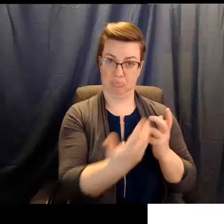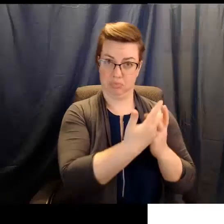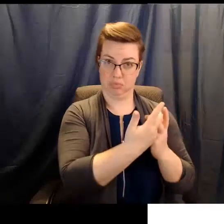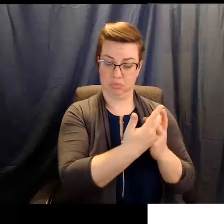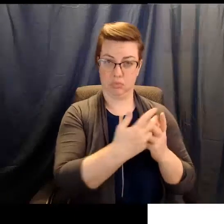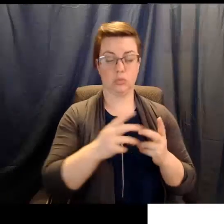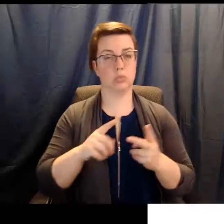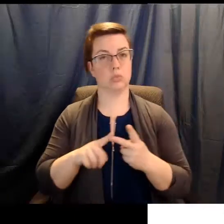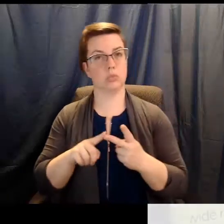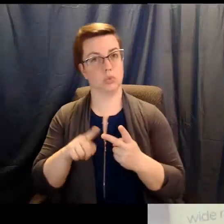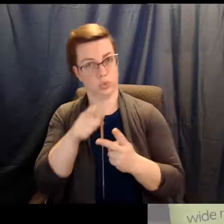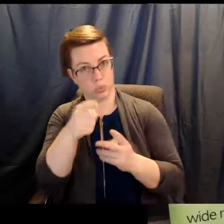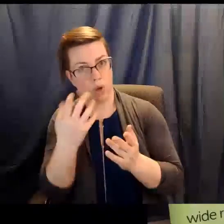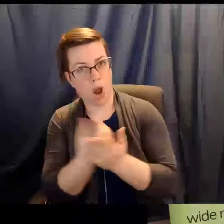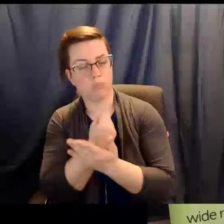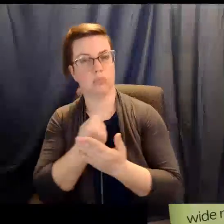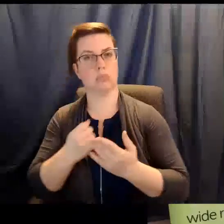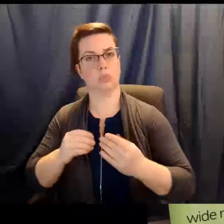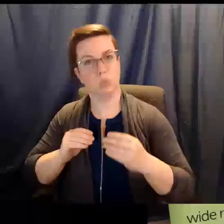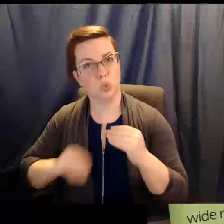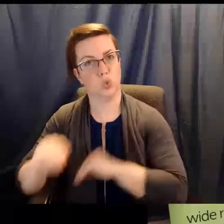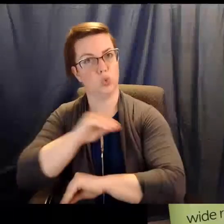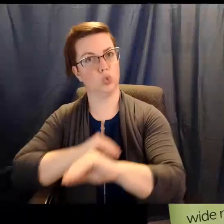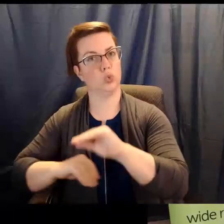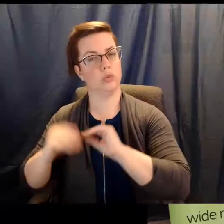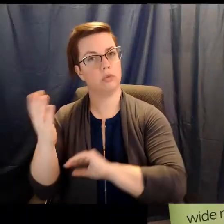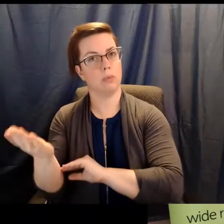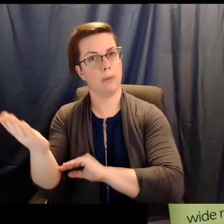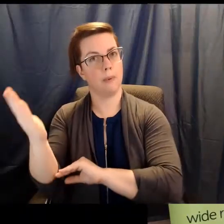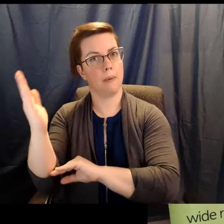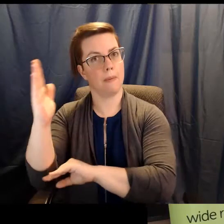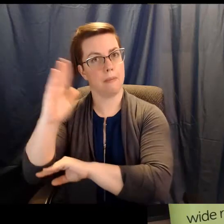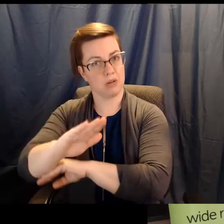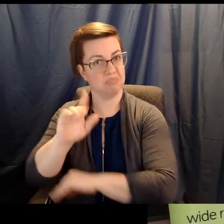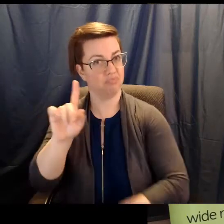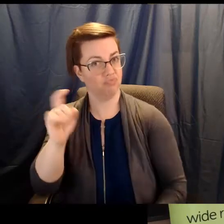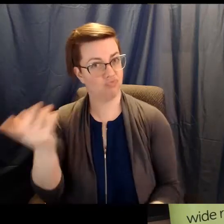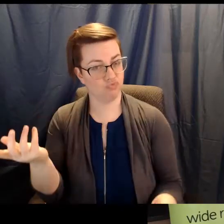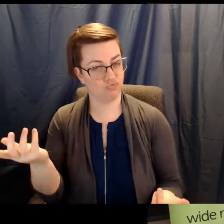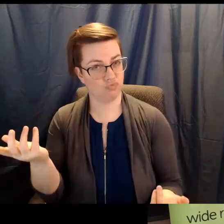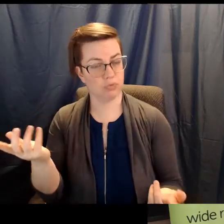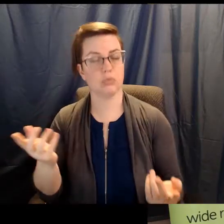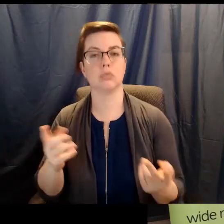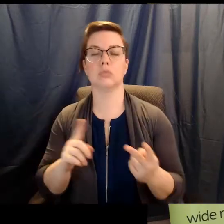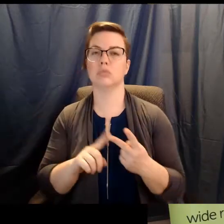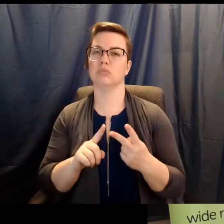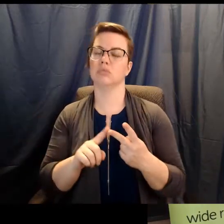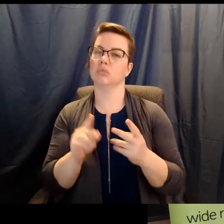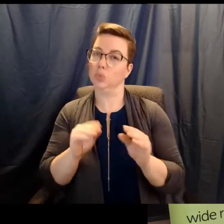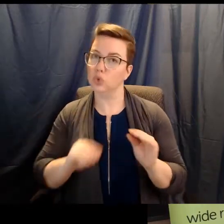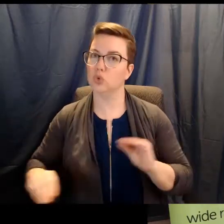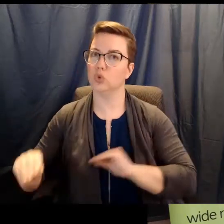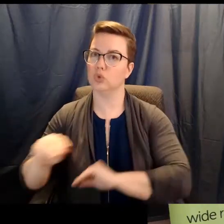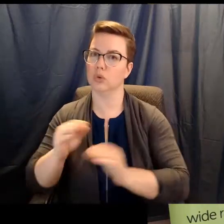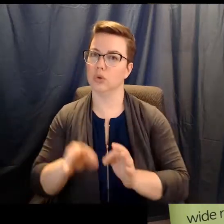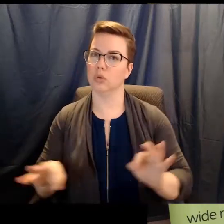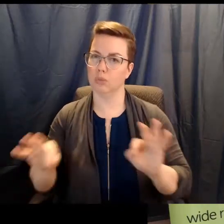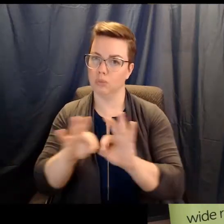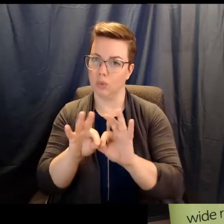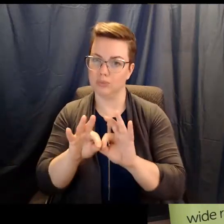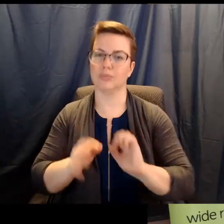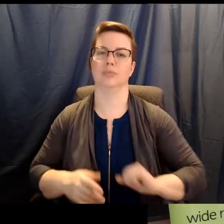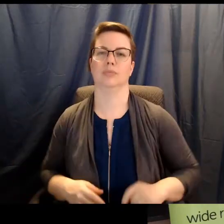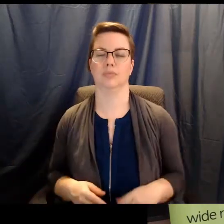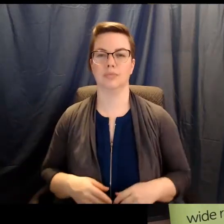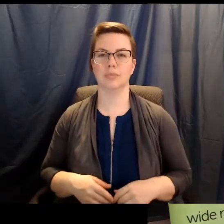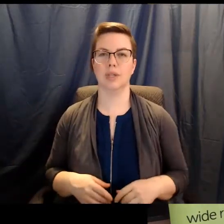the day while I do my job? So movement is really important. But let's not move away from movement